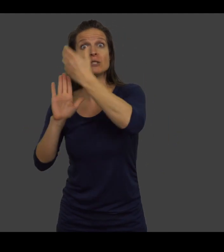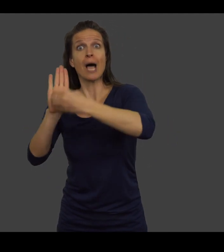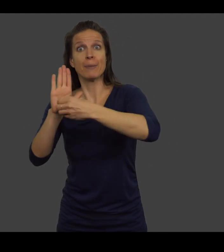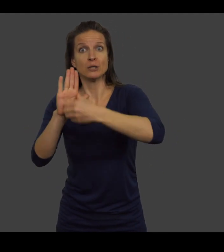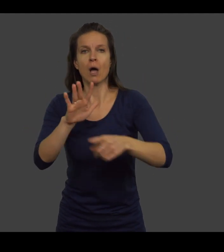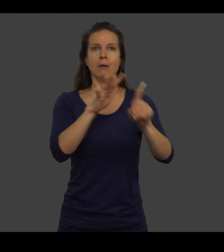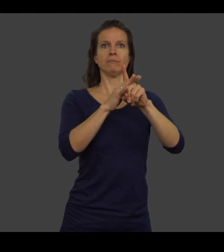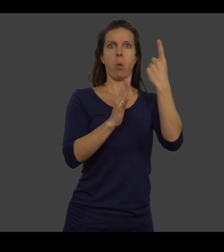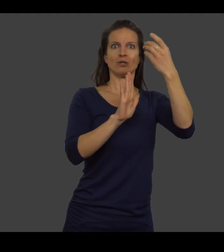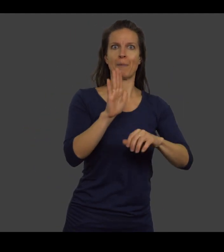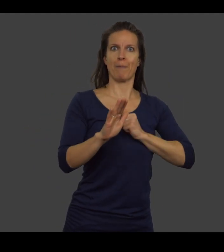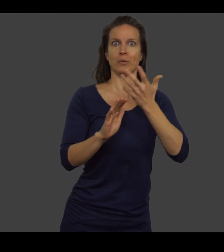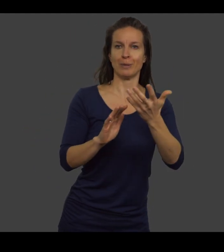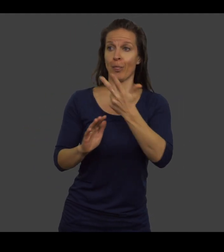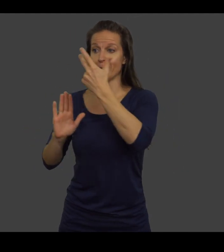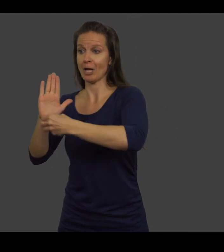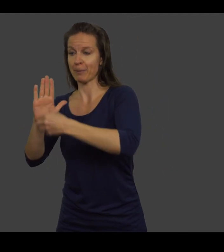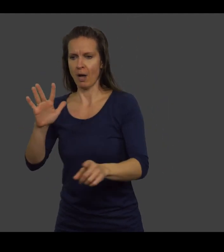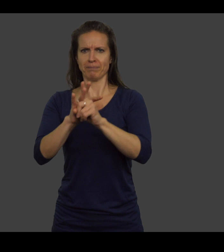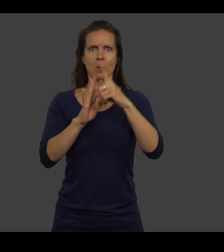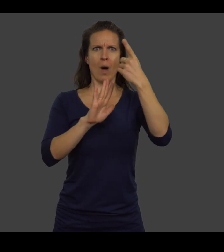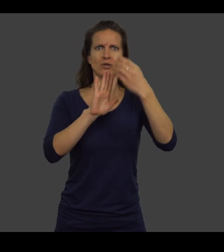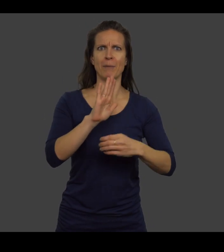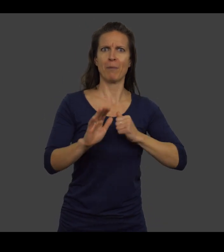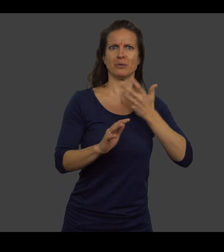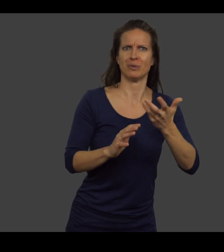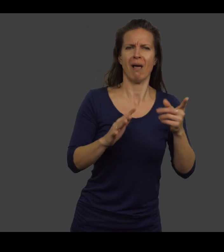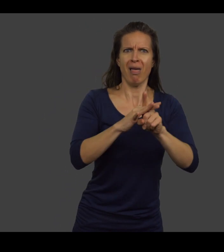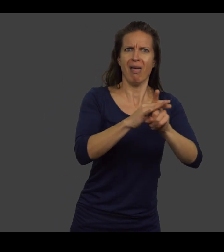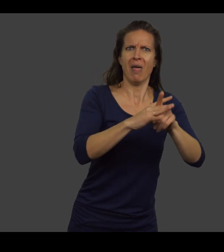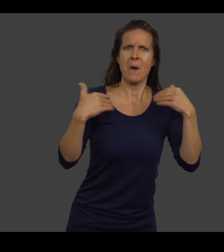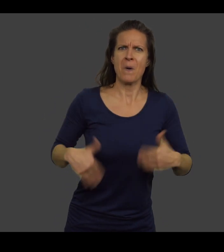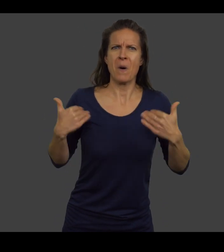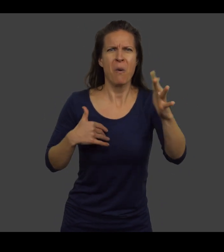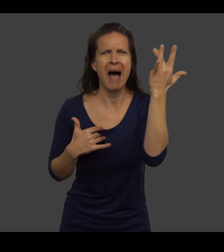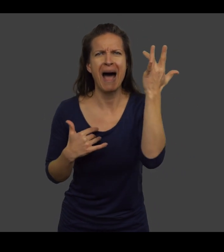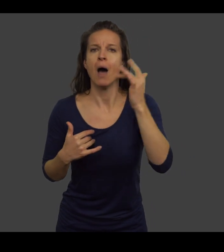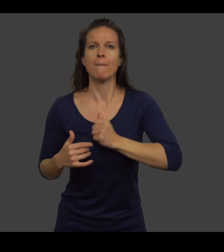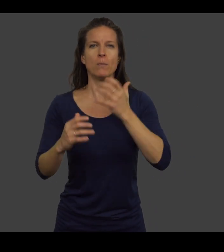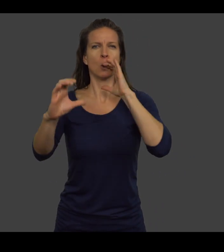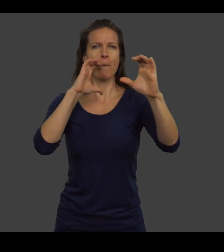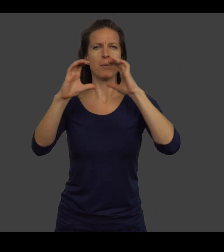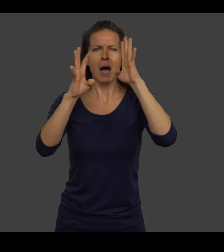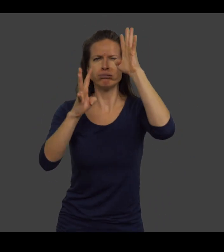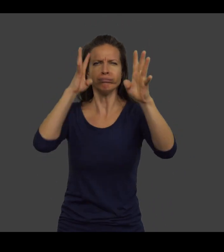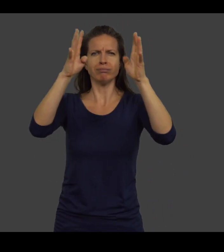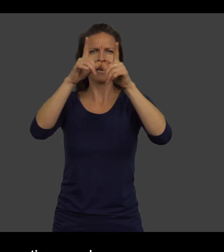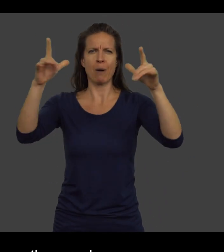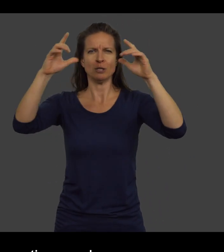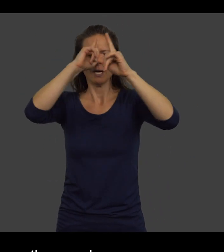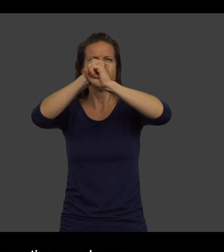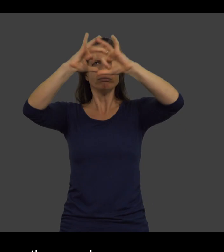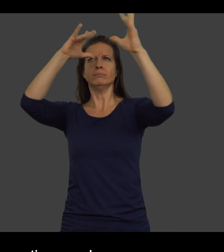poetry? Well, poems mainly speak through dense, creative language, linking together images to help us envision the world